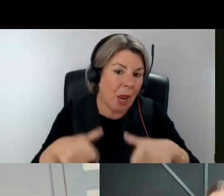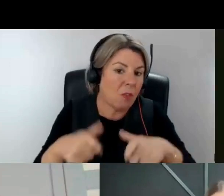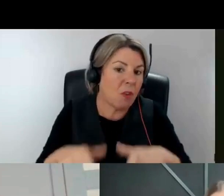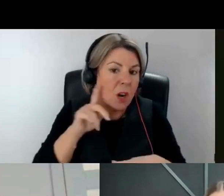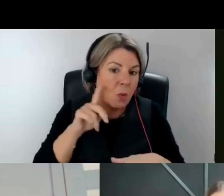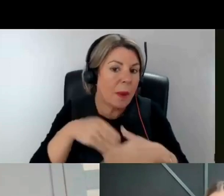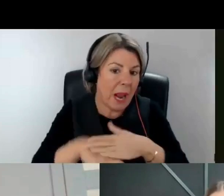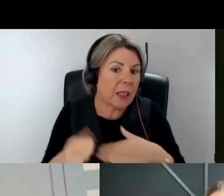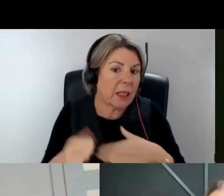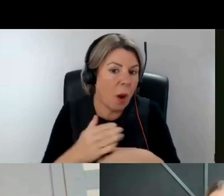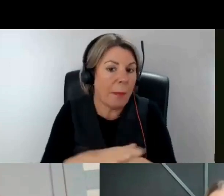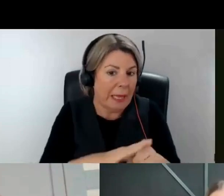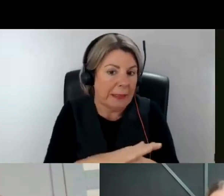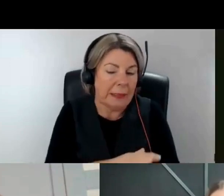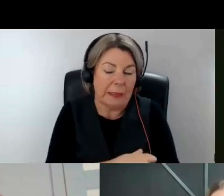is vital.